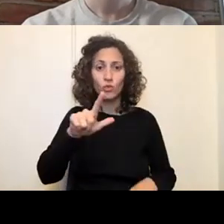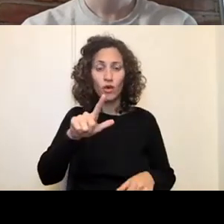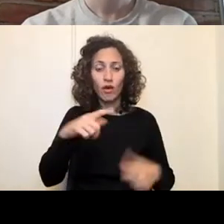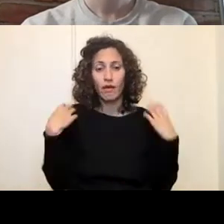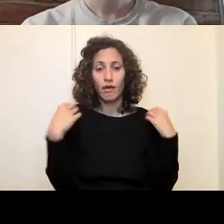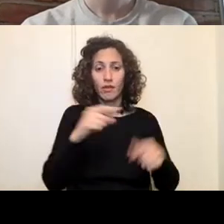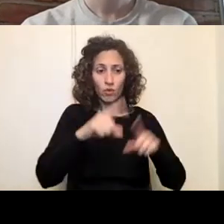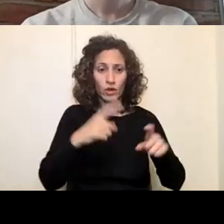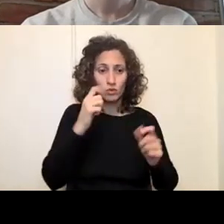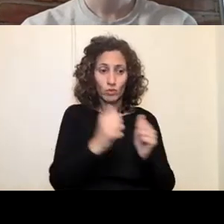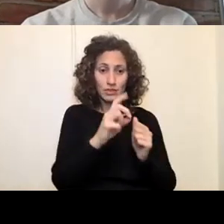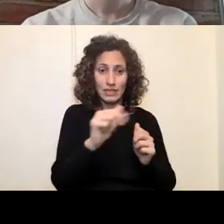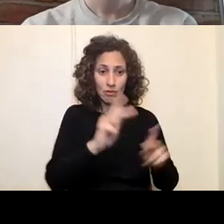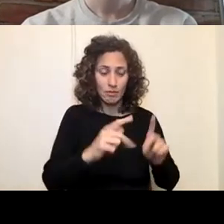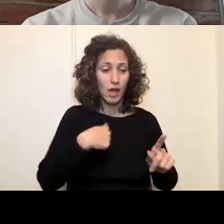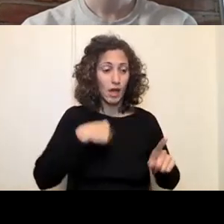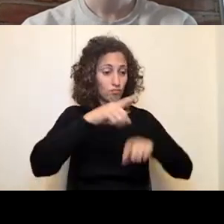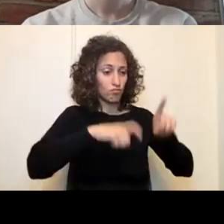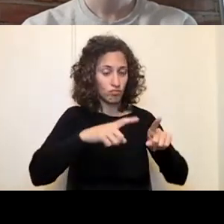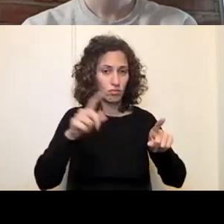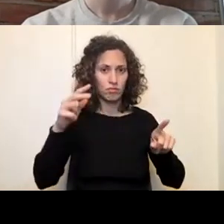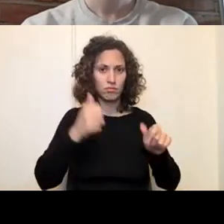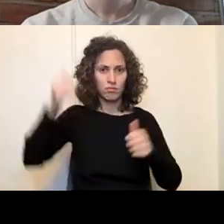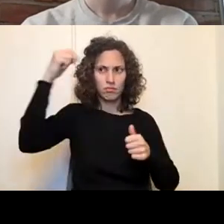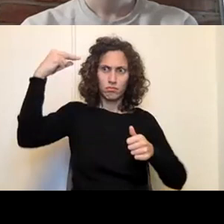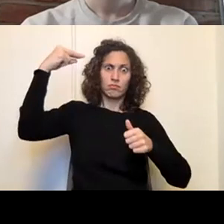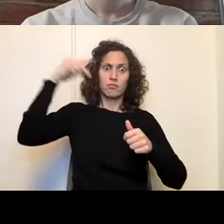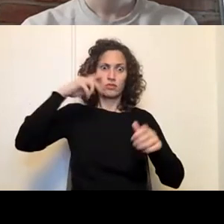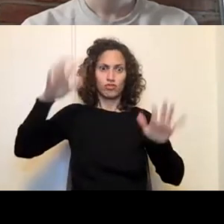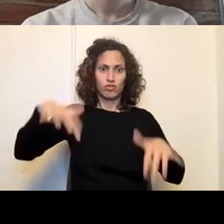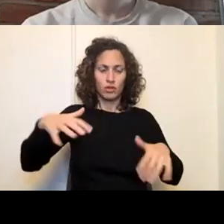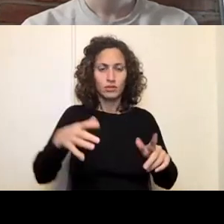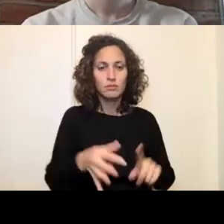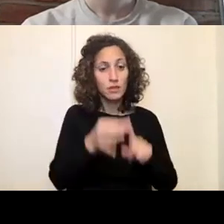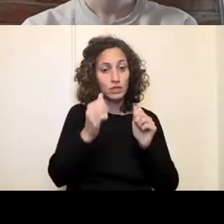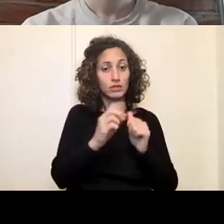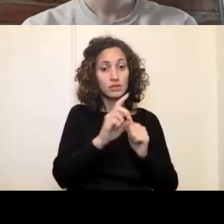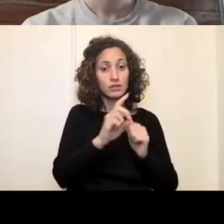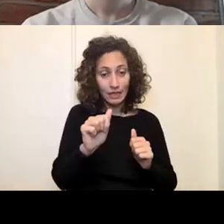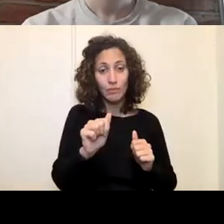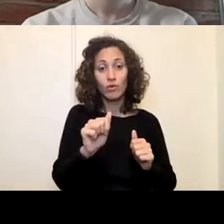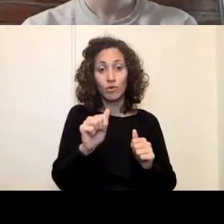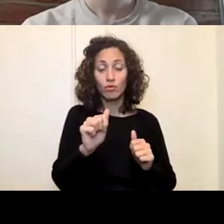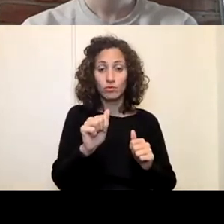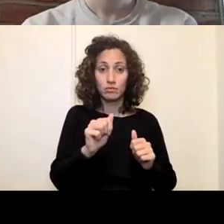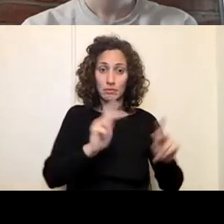folks, especially intellectually disabled folks. I always have to be the one questioning their assumptions for them, which